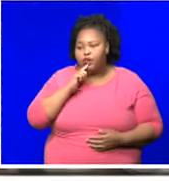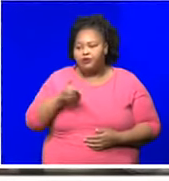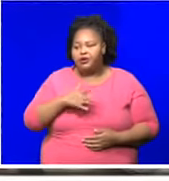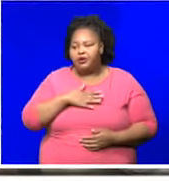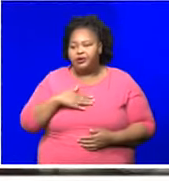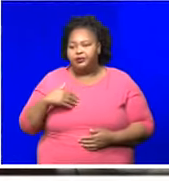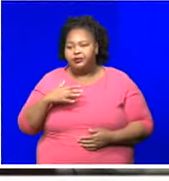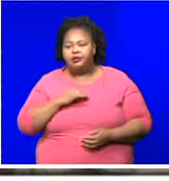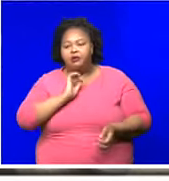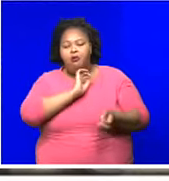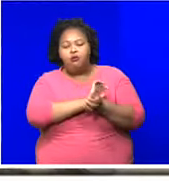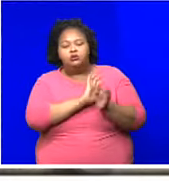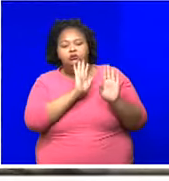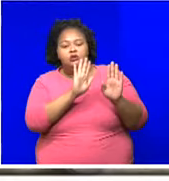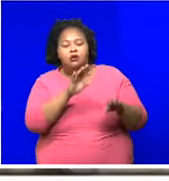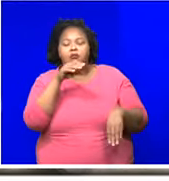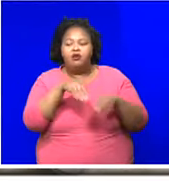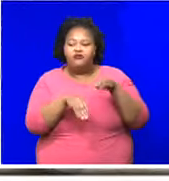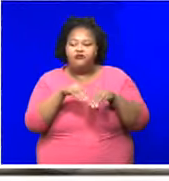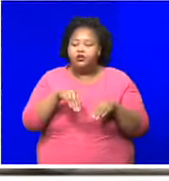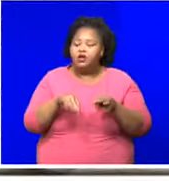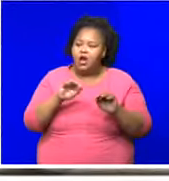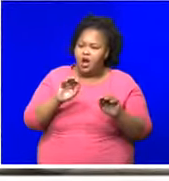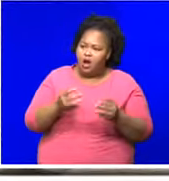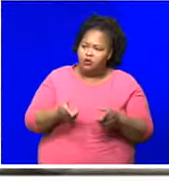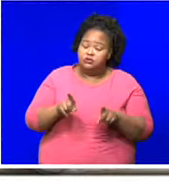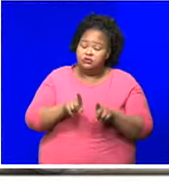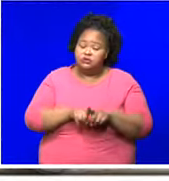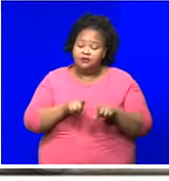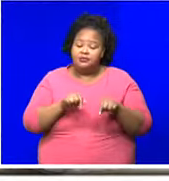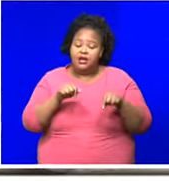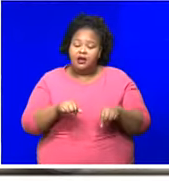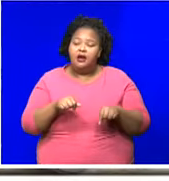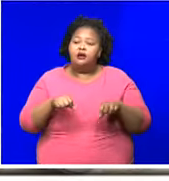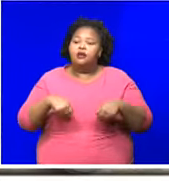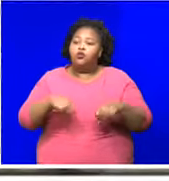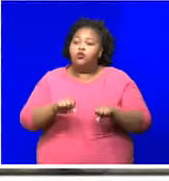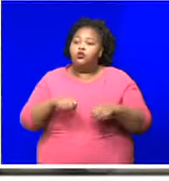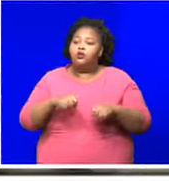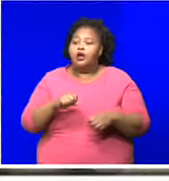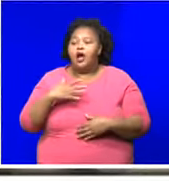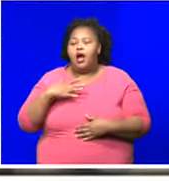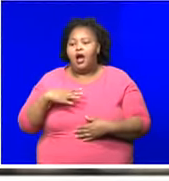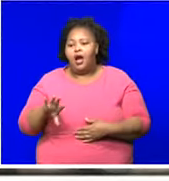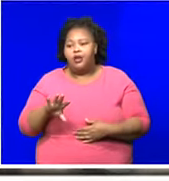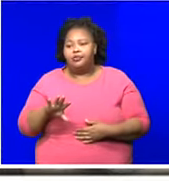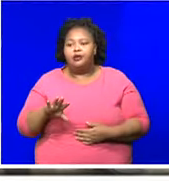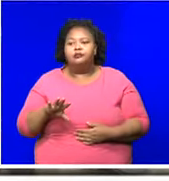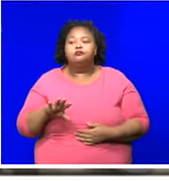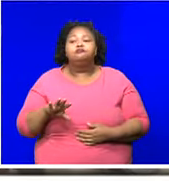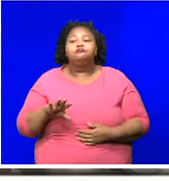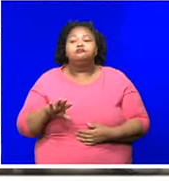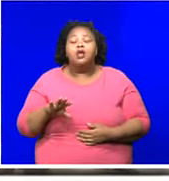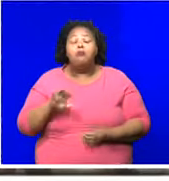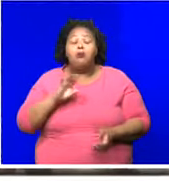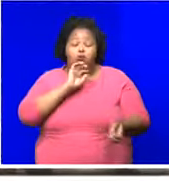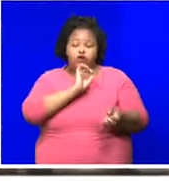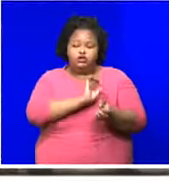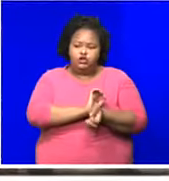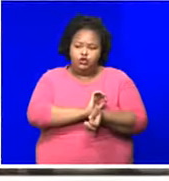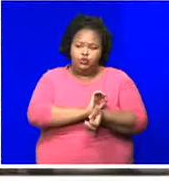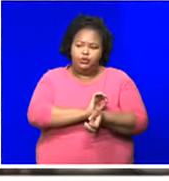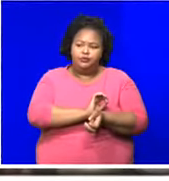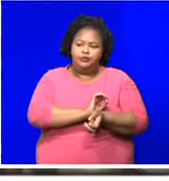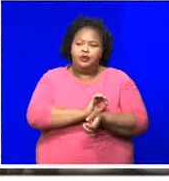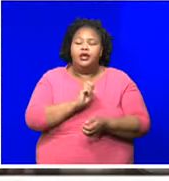basemajele ngoba phela nathi sinabo nje la labahlele kulalela etivashi into enkosi